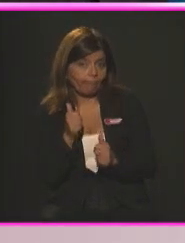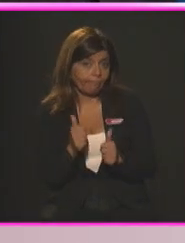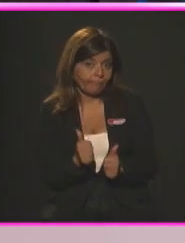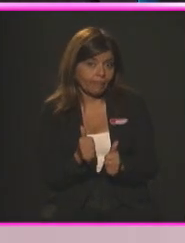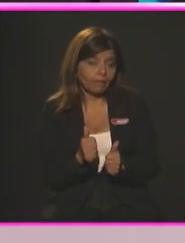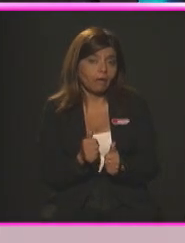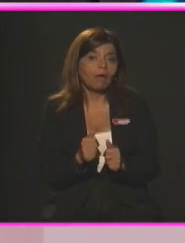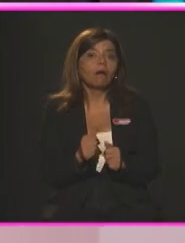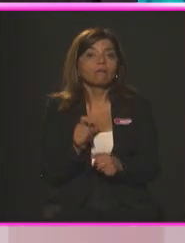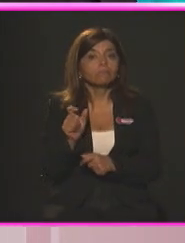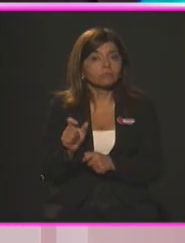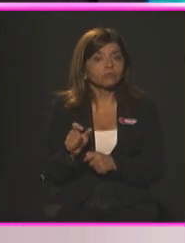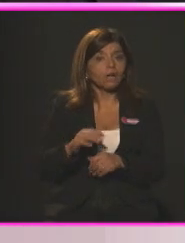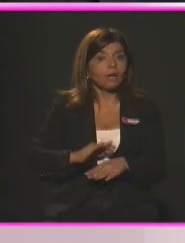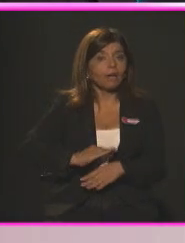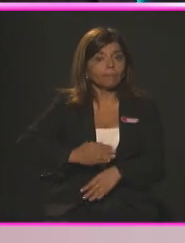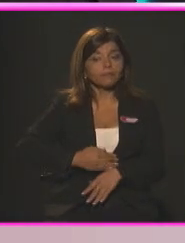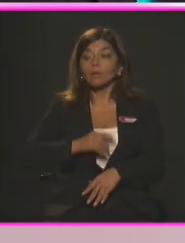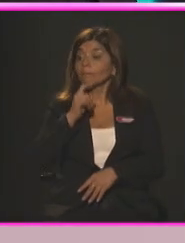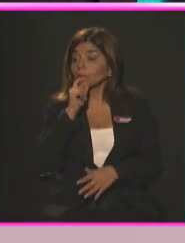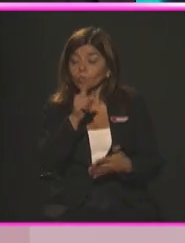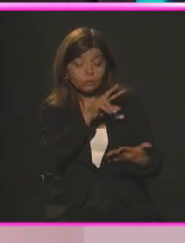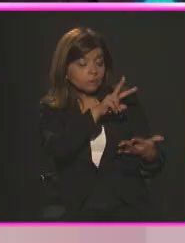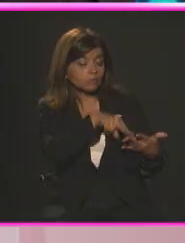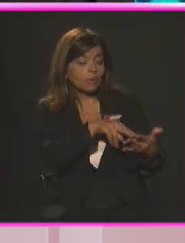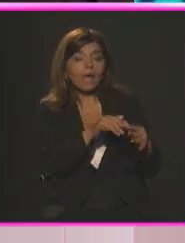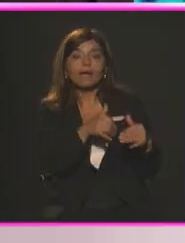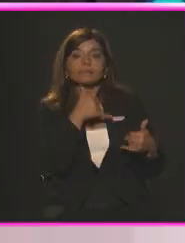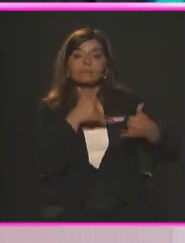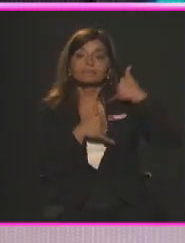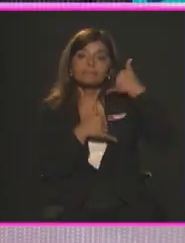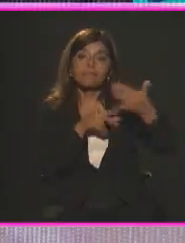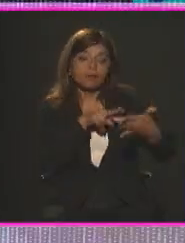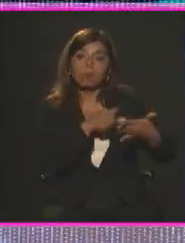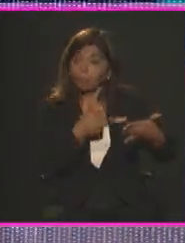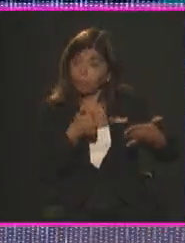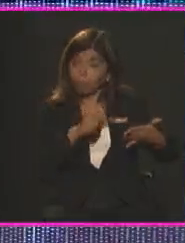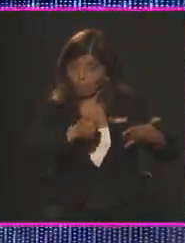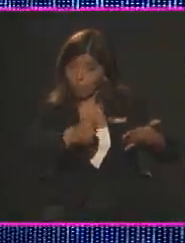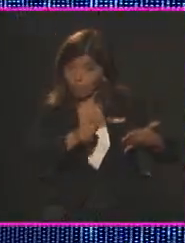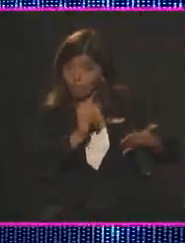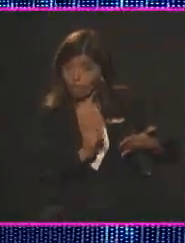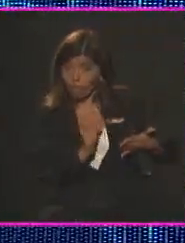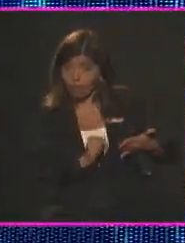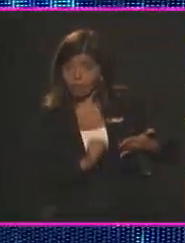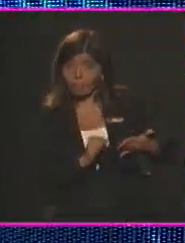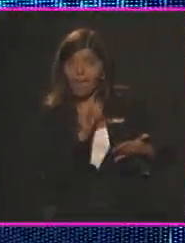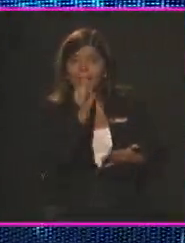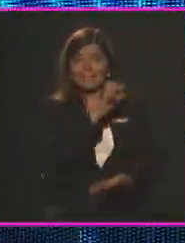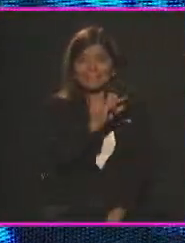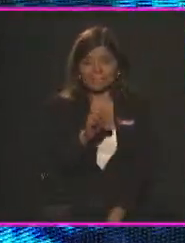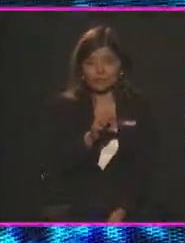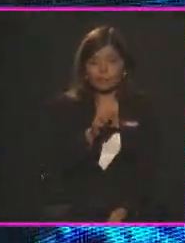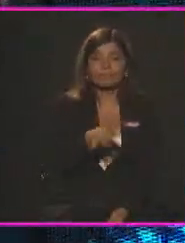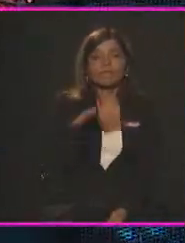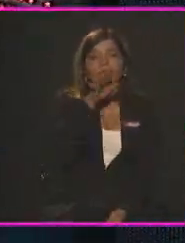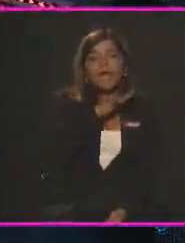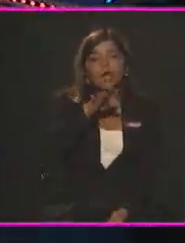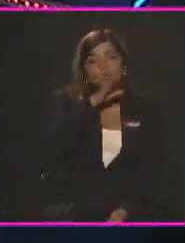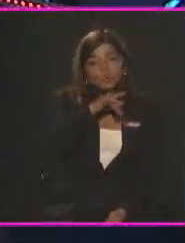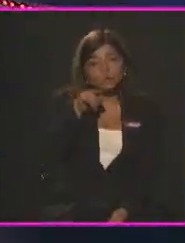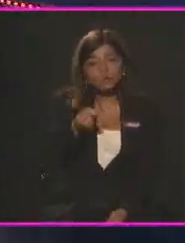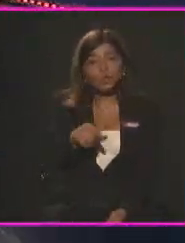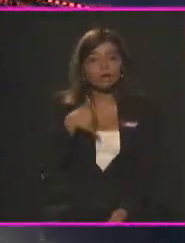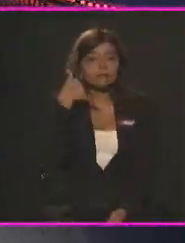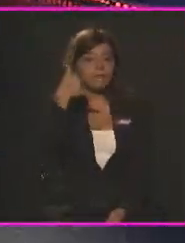my baby will be healthy? And this might sound crazy, but smartphone penetration will be 95% in India by